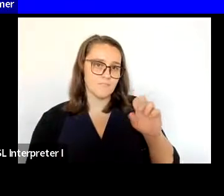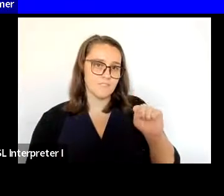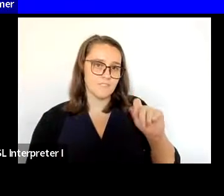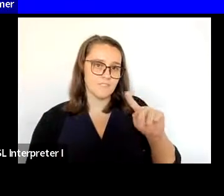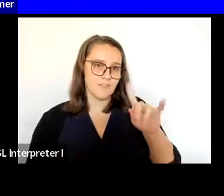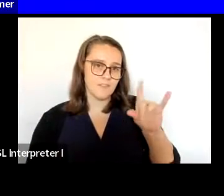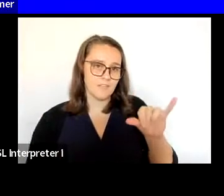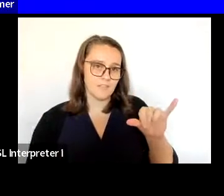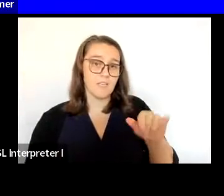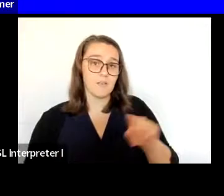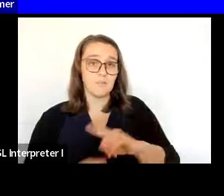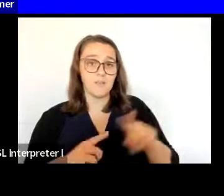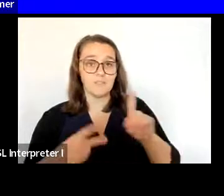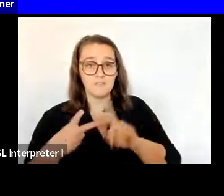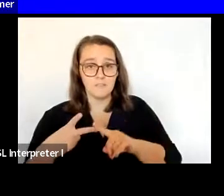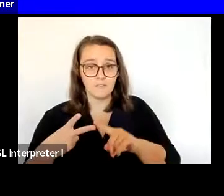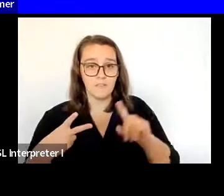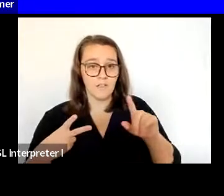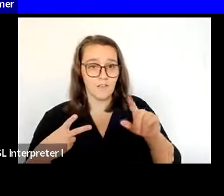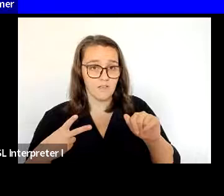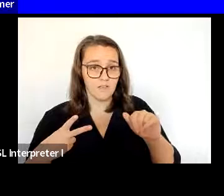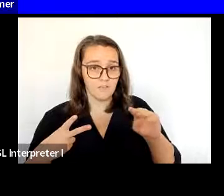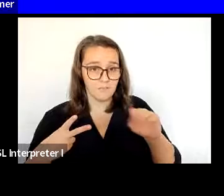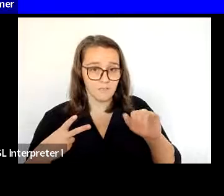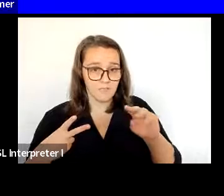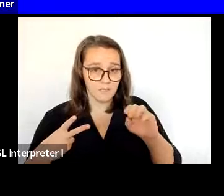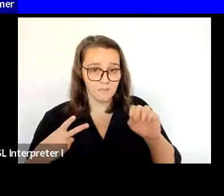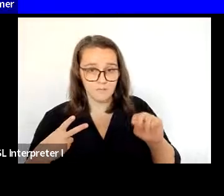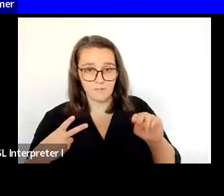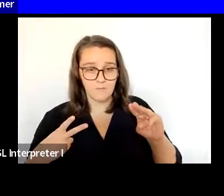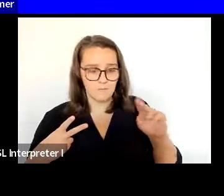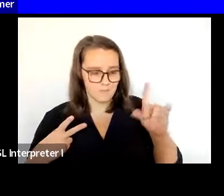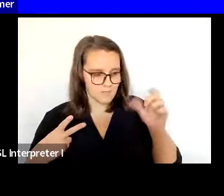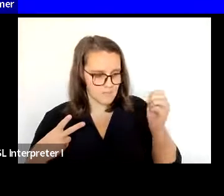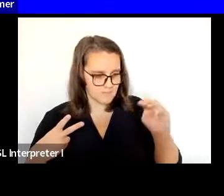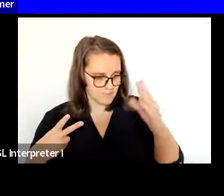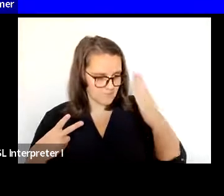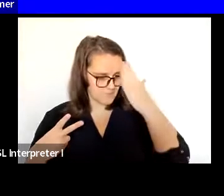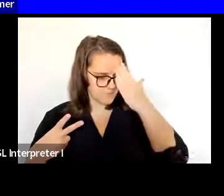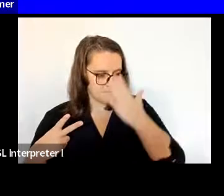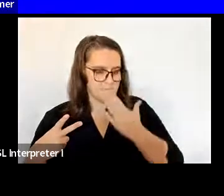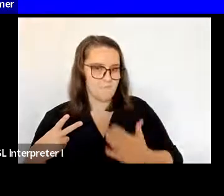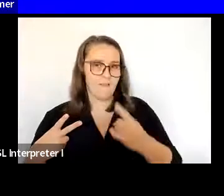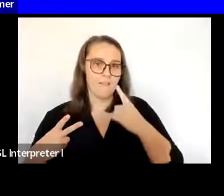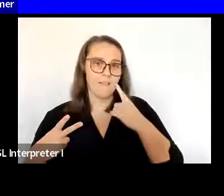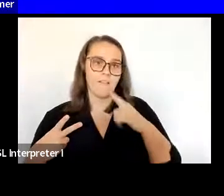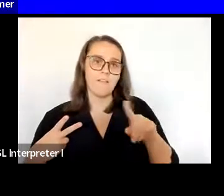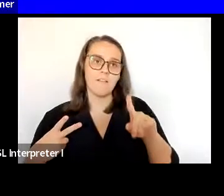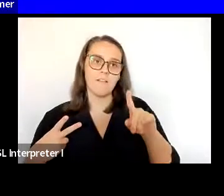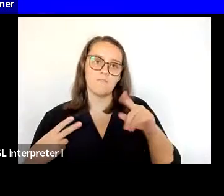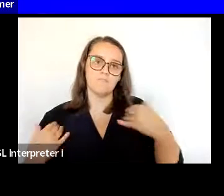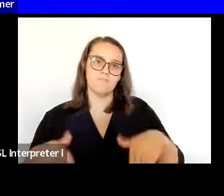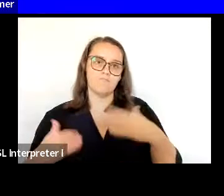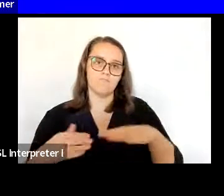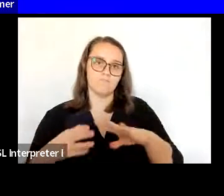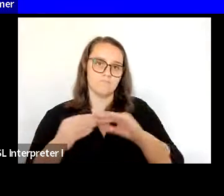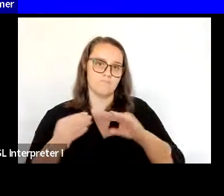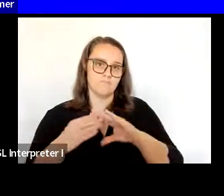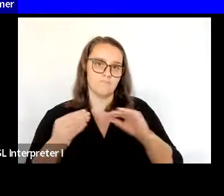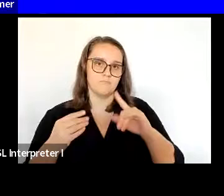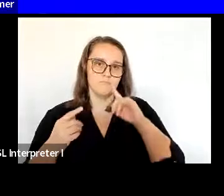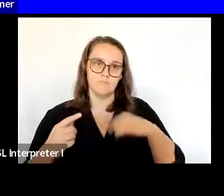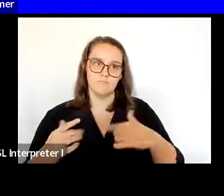Muslim pretty well and had the opportunity, as has been stated by others so eloquently, to have worked with